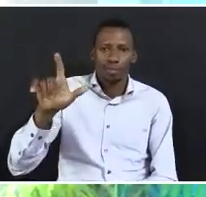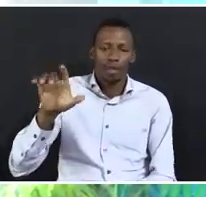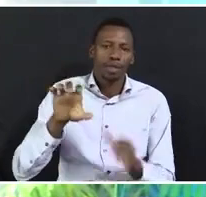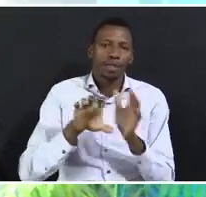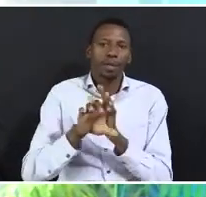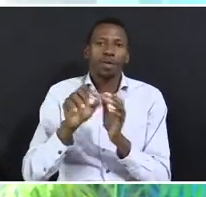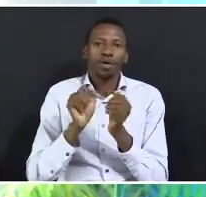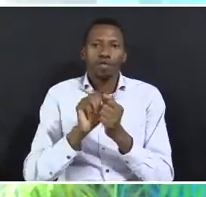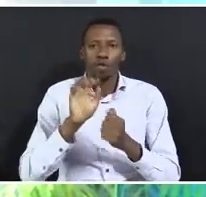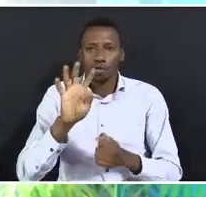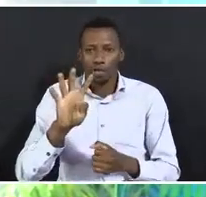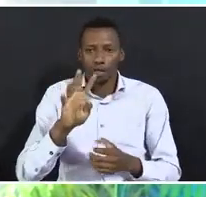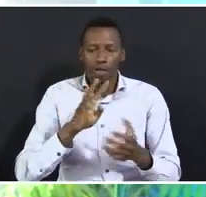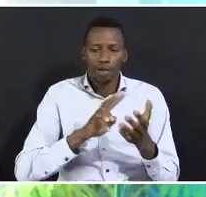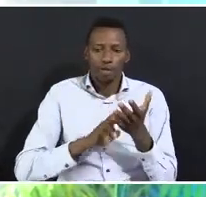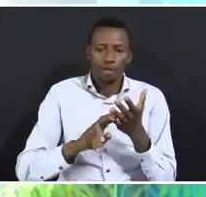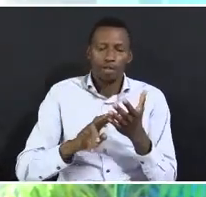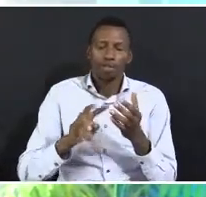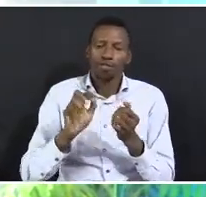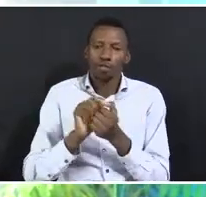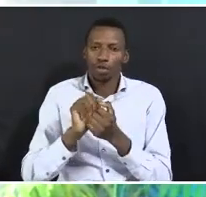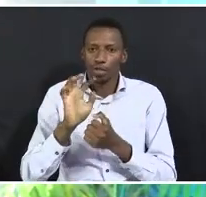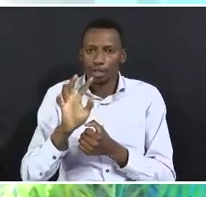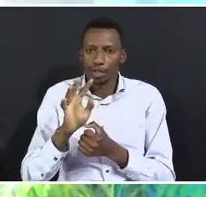14:14 through to 18 says that